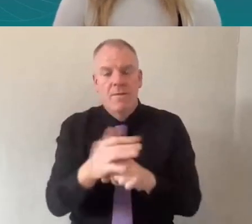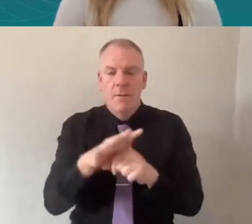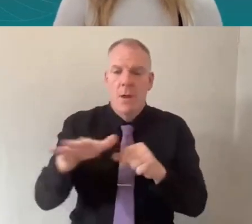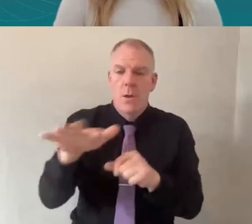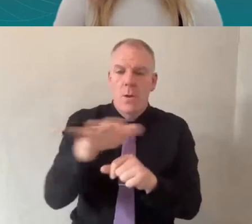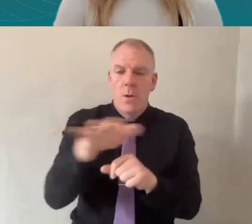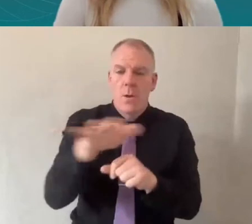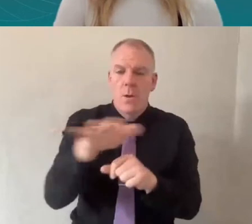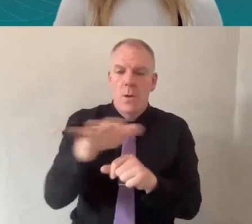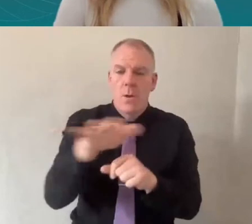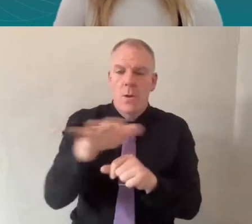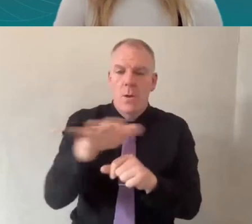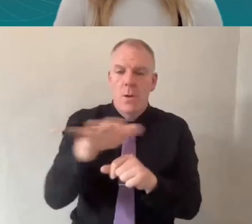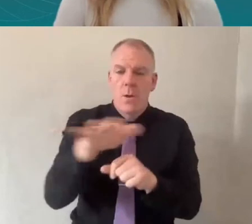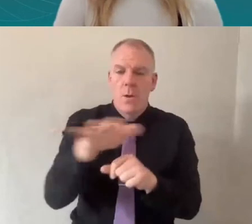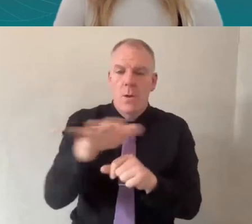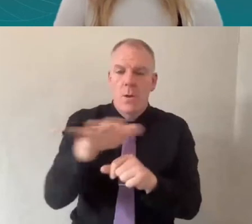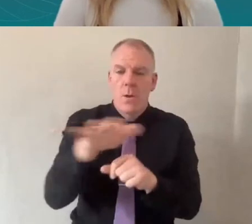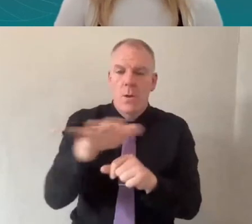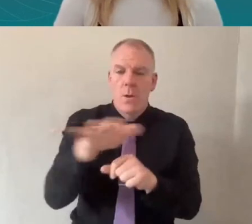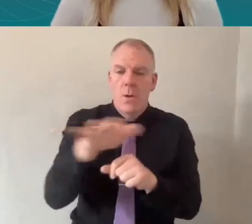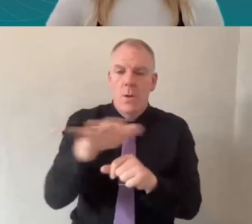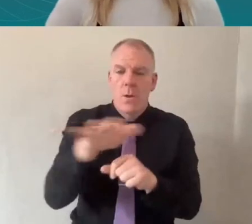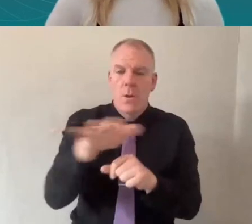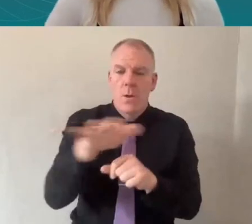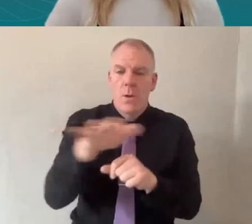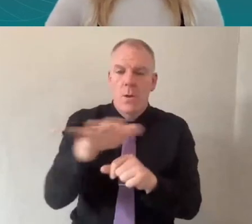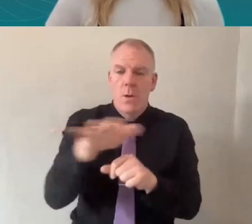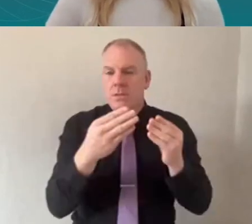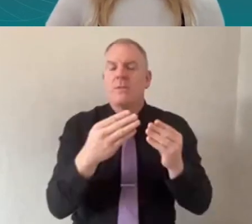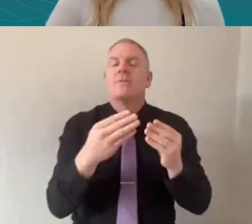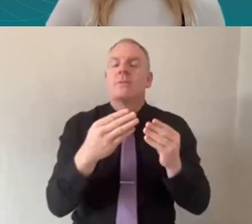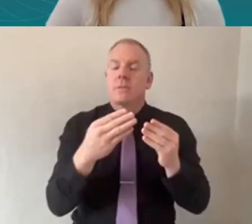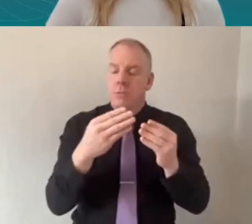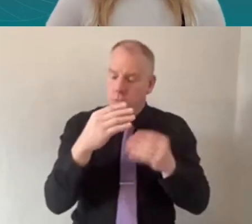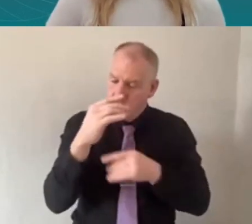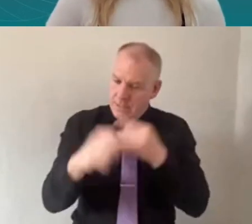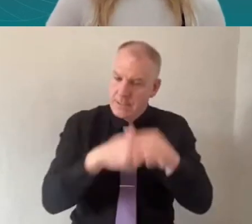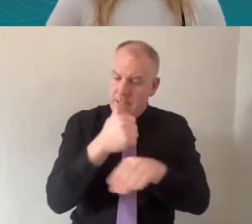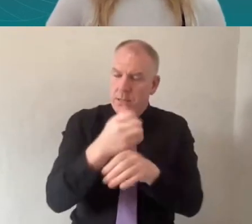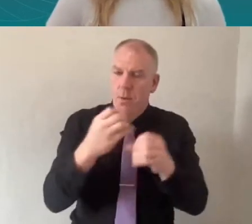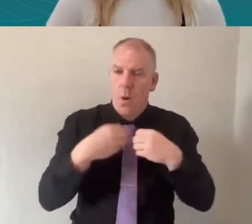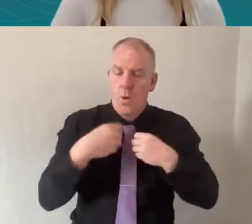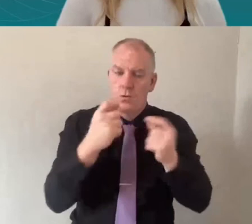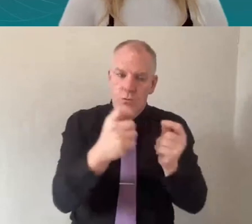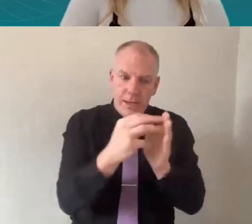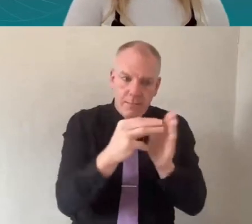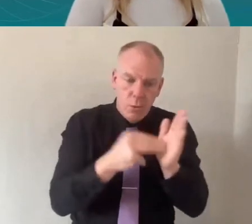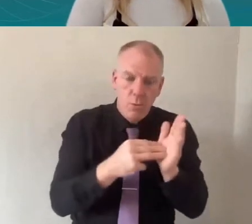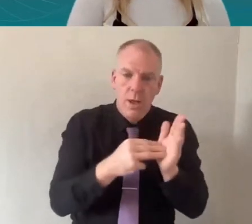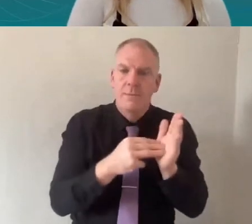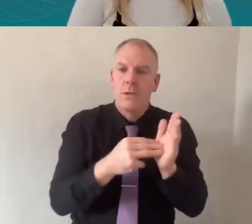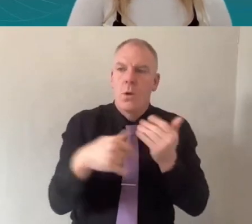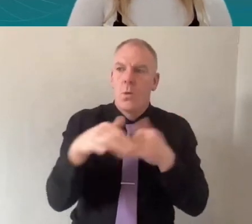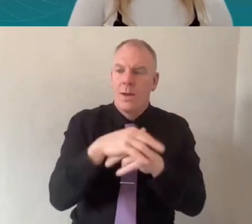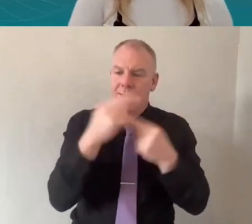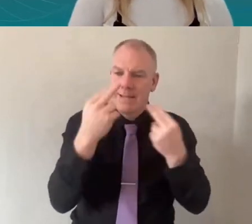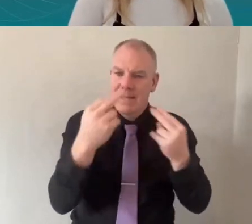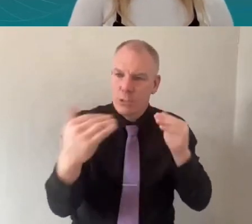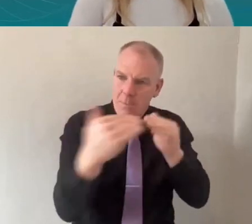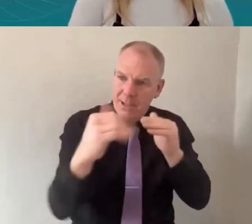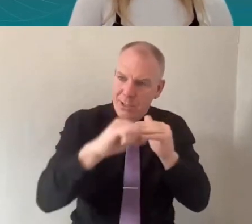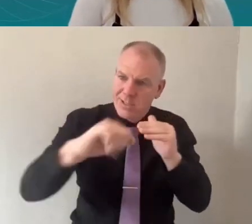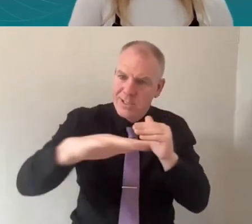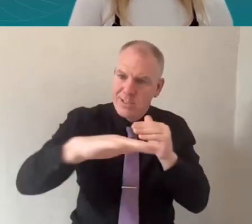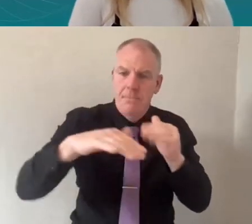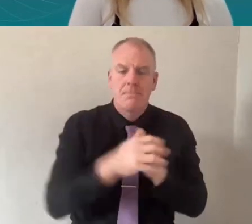national education and training bodies to build both programmes and training opportunities in a dynamic manner. This will enable the sector to